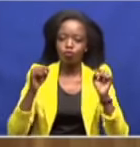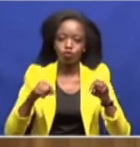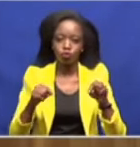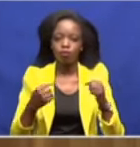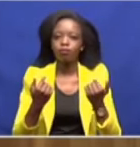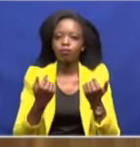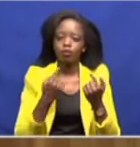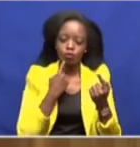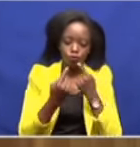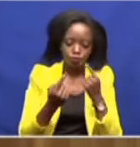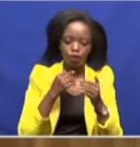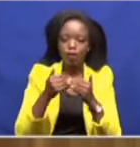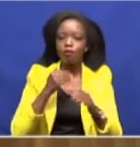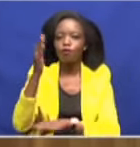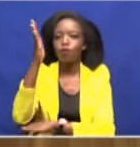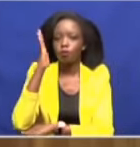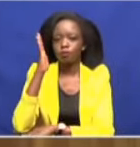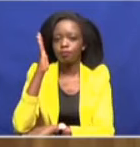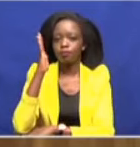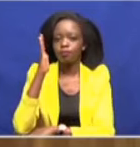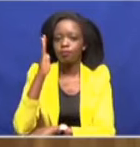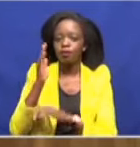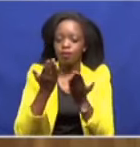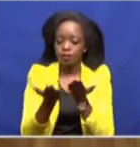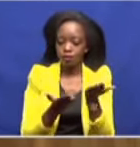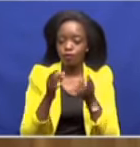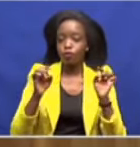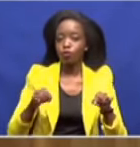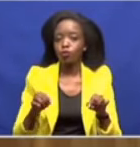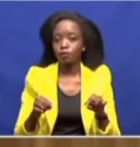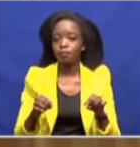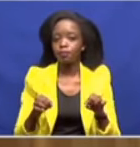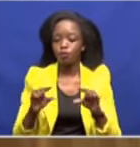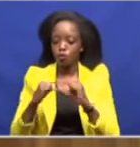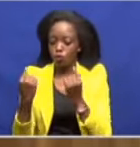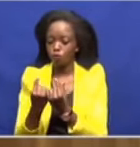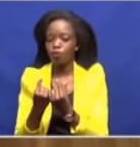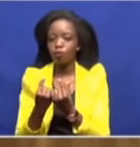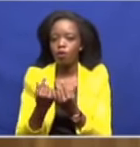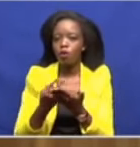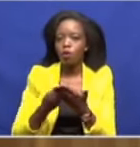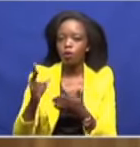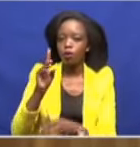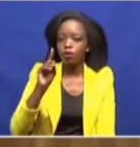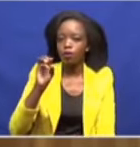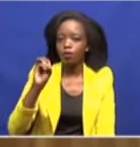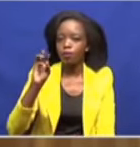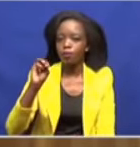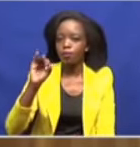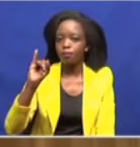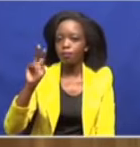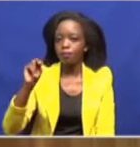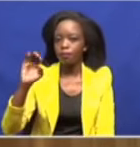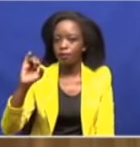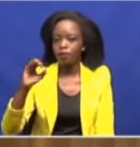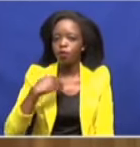tujongee, tusemezane mbele za Bwana. Misa ya leo imehudumiwa na kikundi cha Mtakatifu Dominika. Tunawaombea